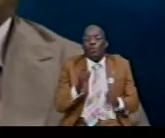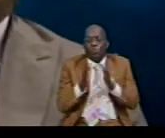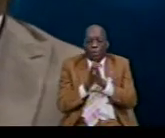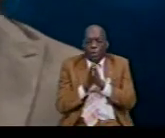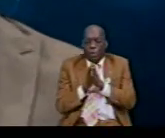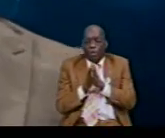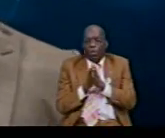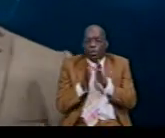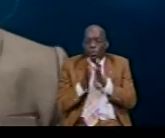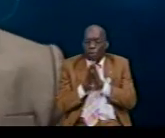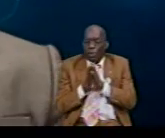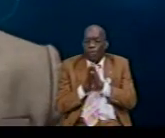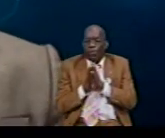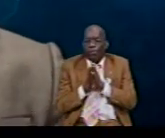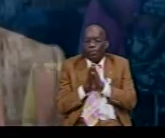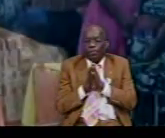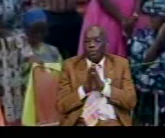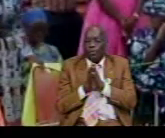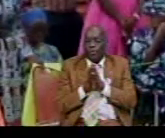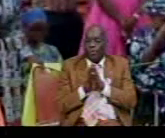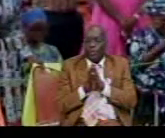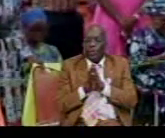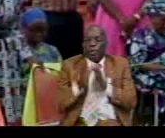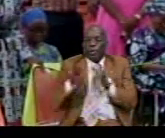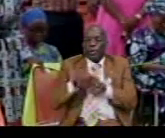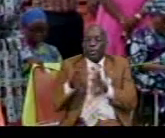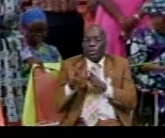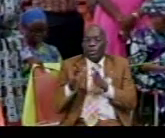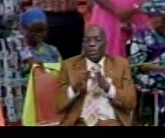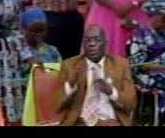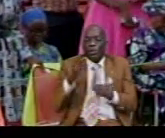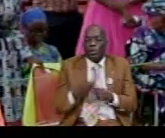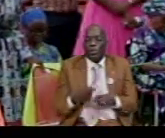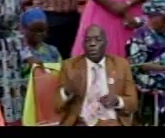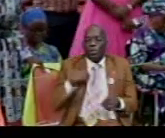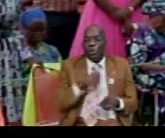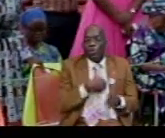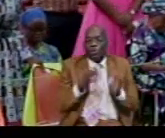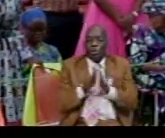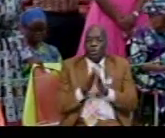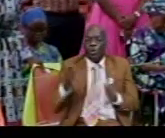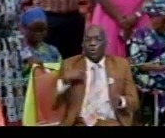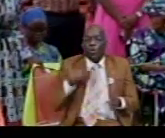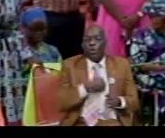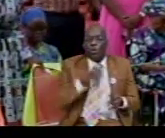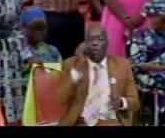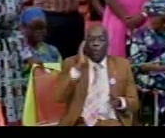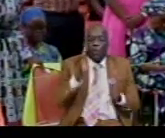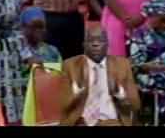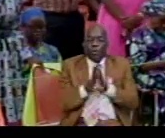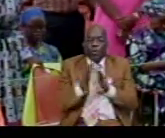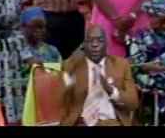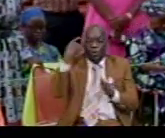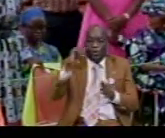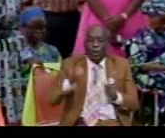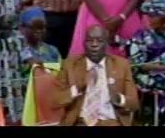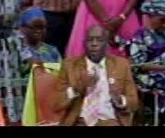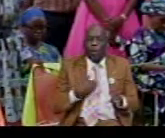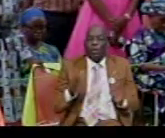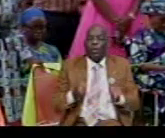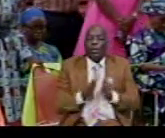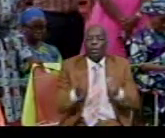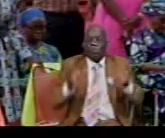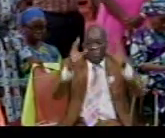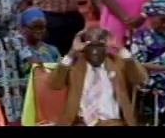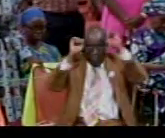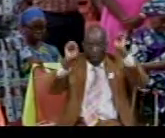In Jesus' name we pray. Now we are going to pray for our GS. Pray that God Almighty will give